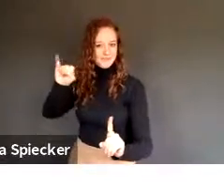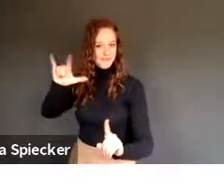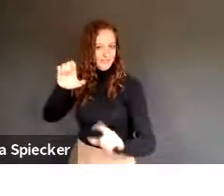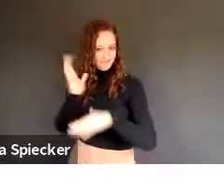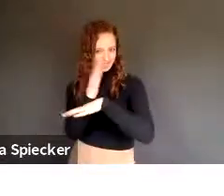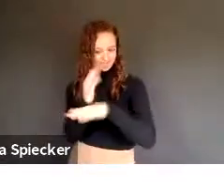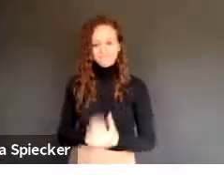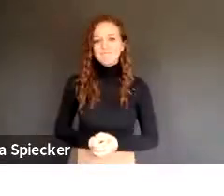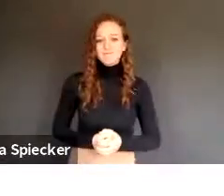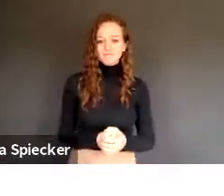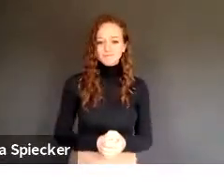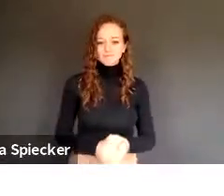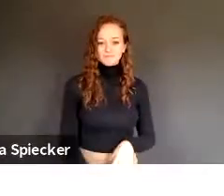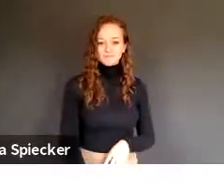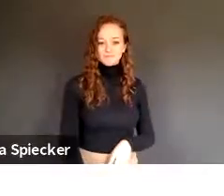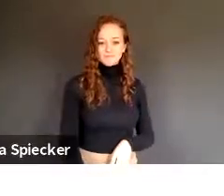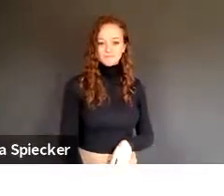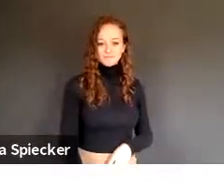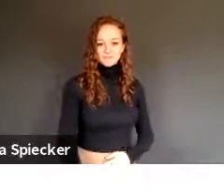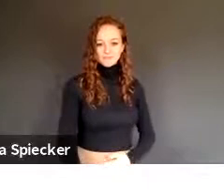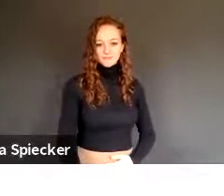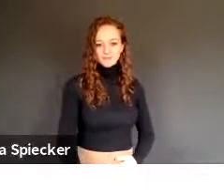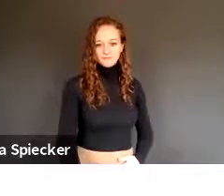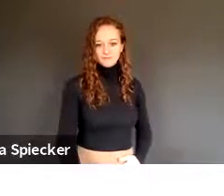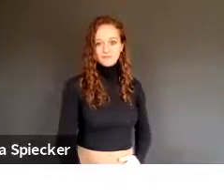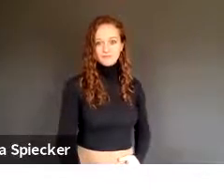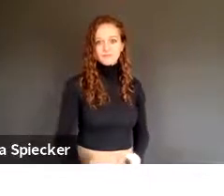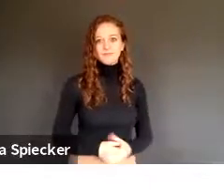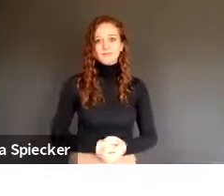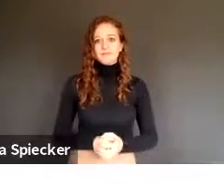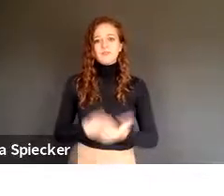Let's start by focusing our attention on Hedophyllum sessile.